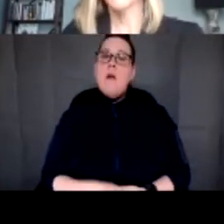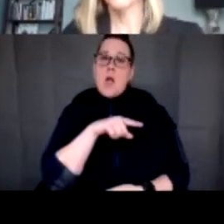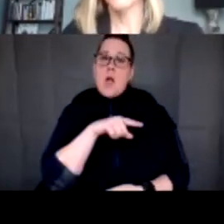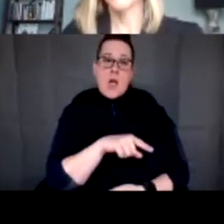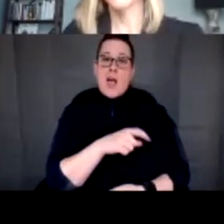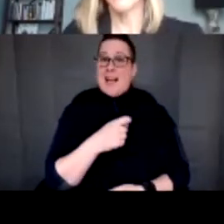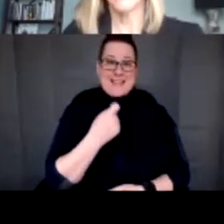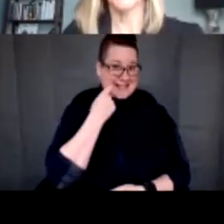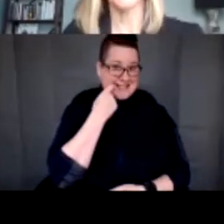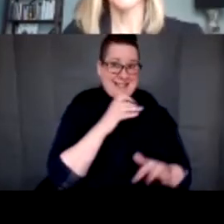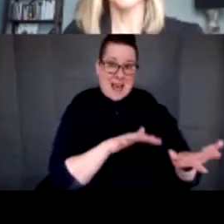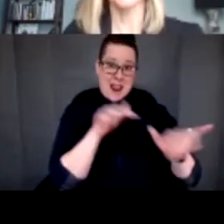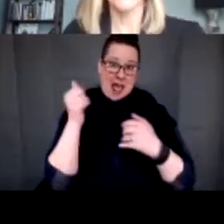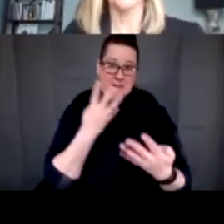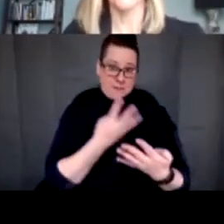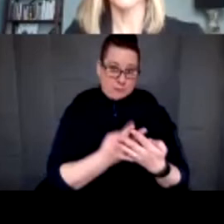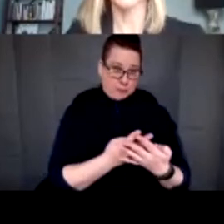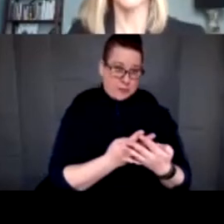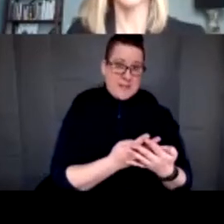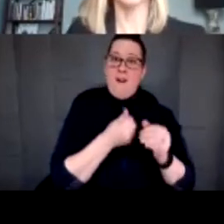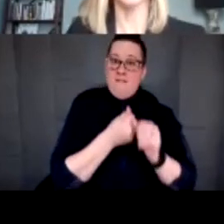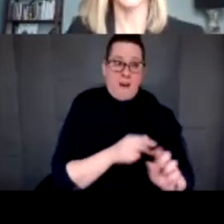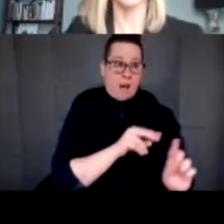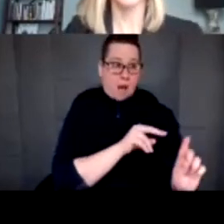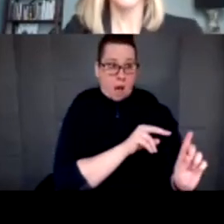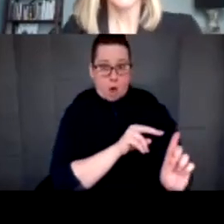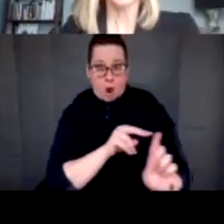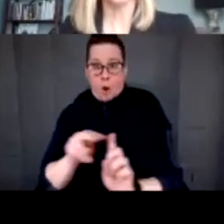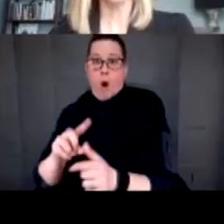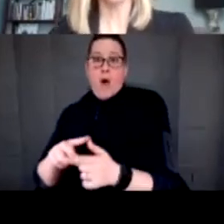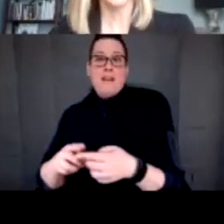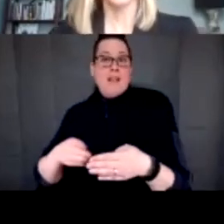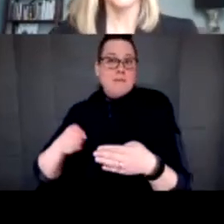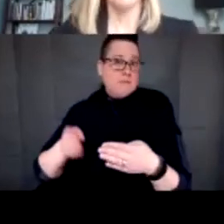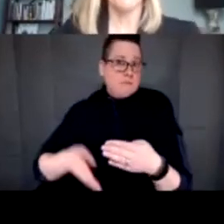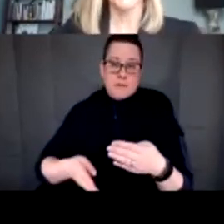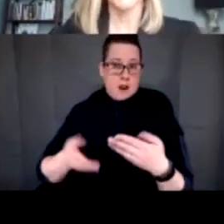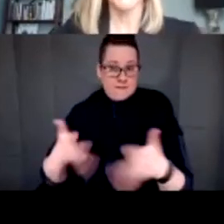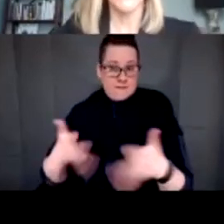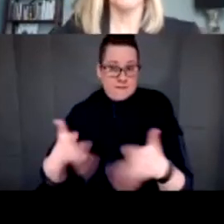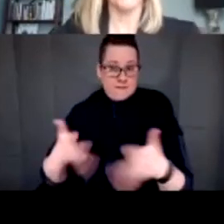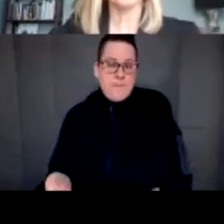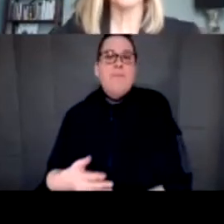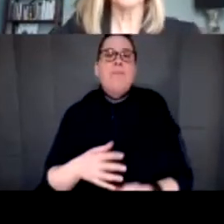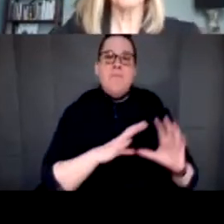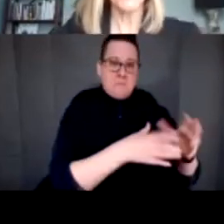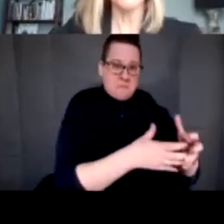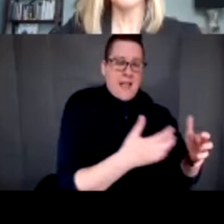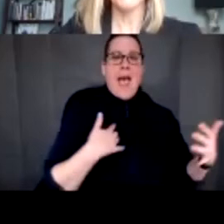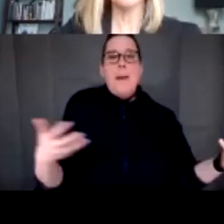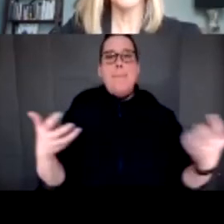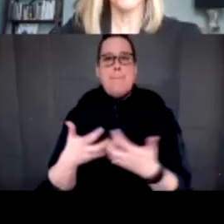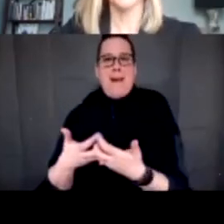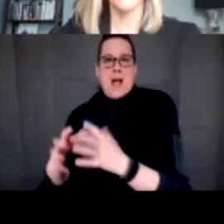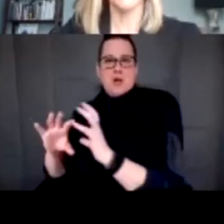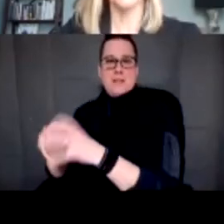recent prison release until death or study completion. And we also had a matched sample of